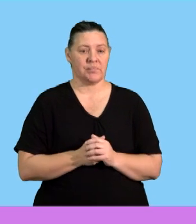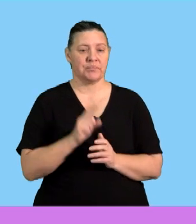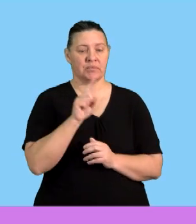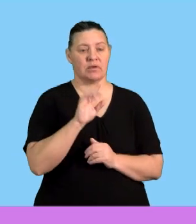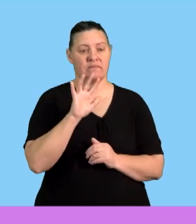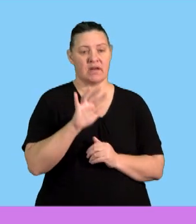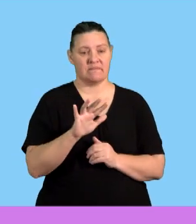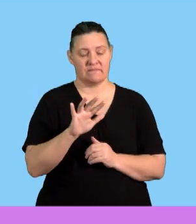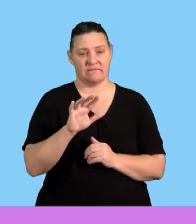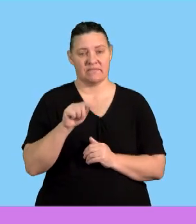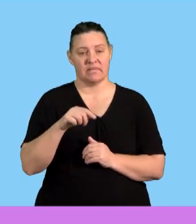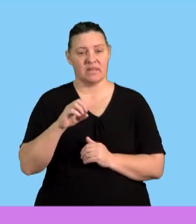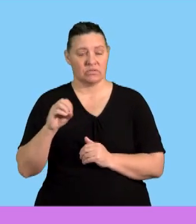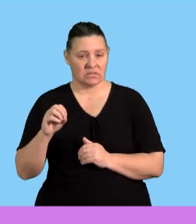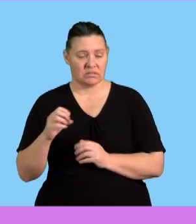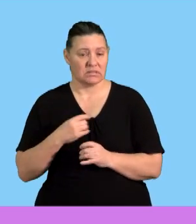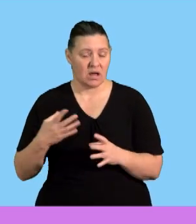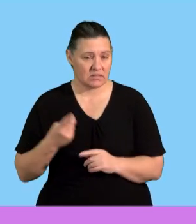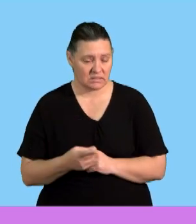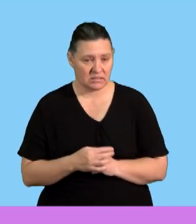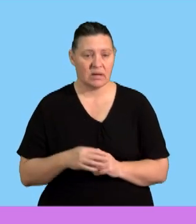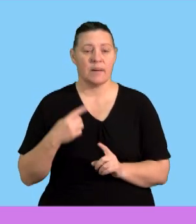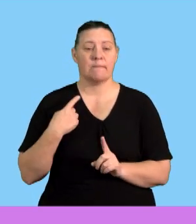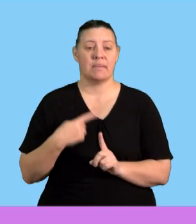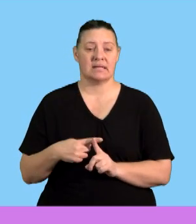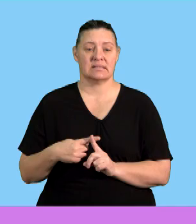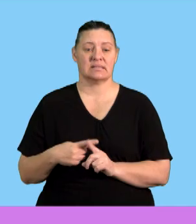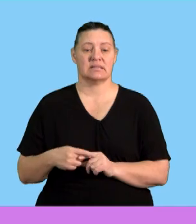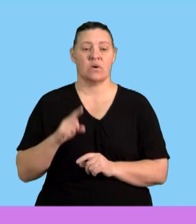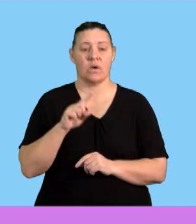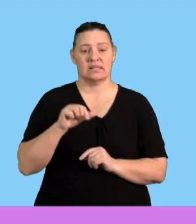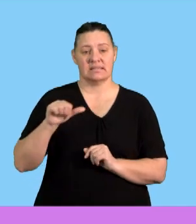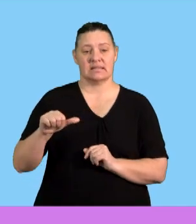the 15,000 that he started with, plus the